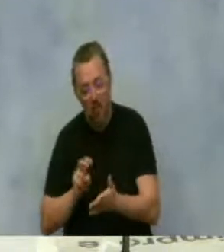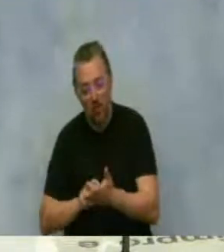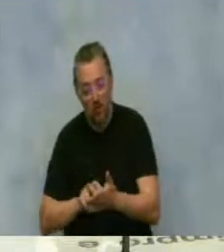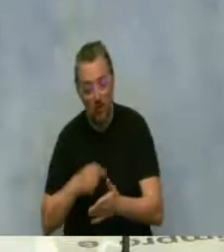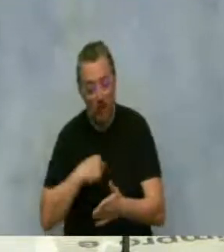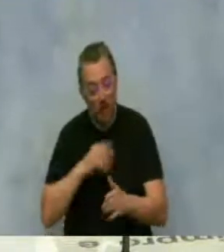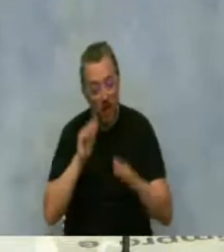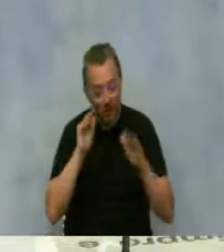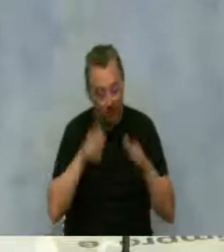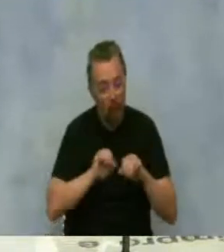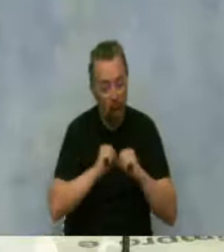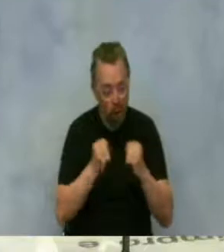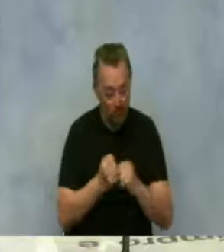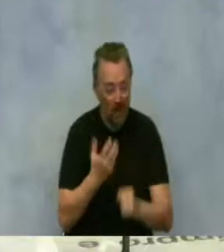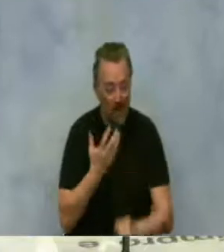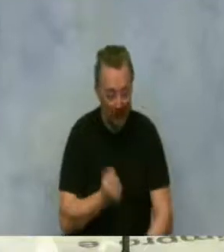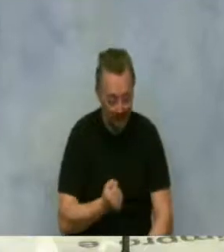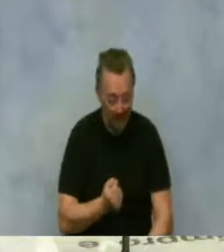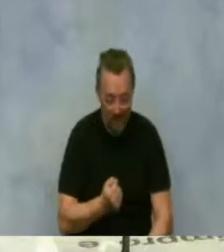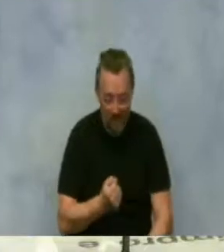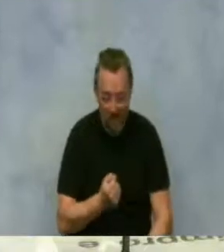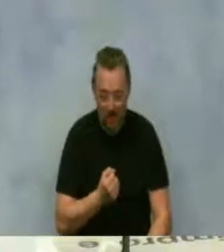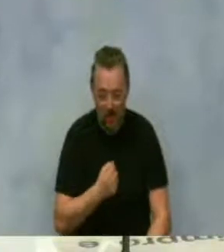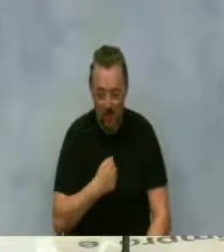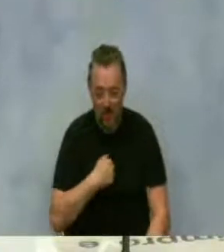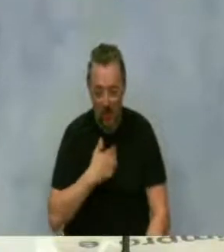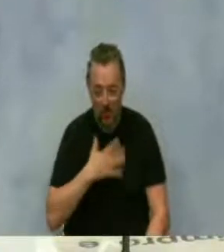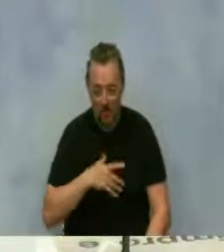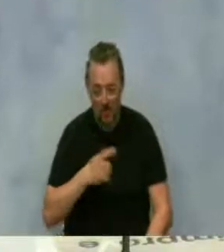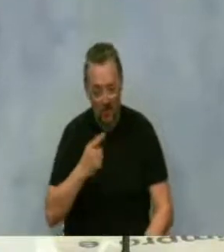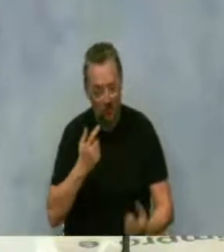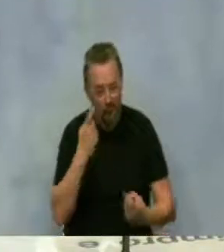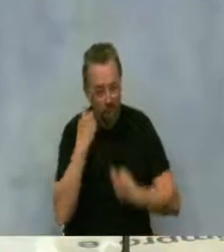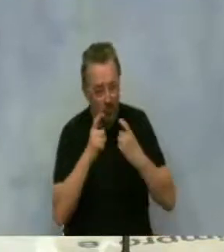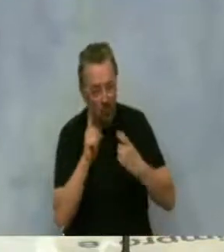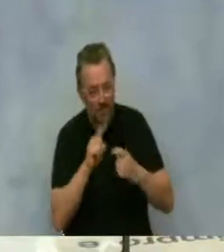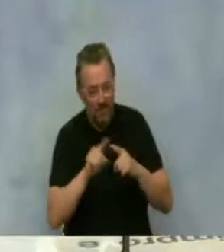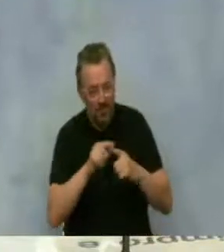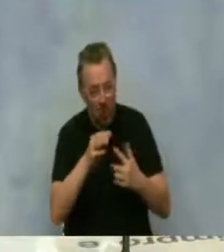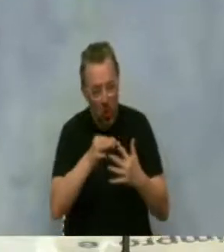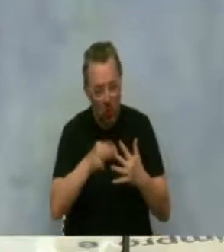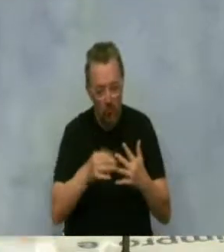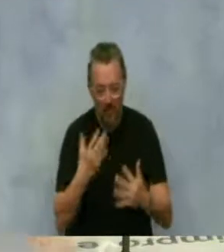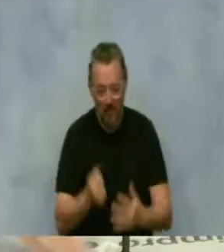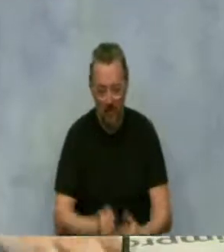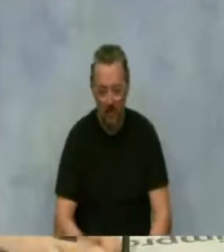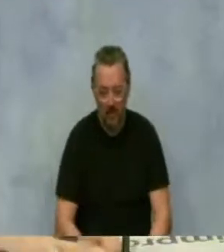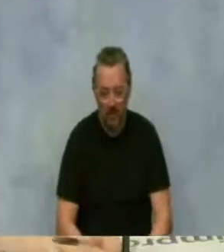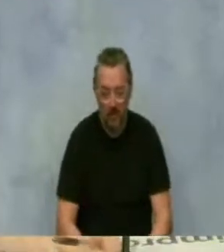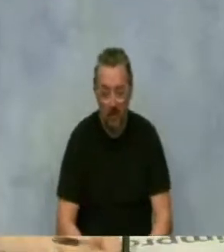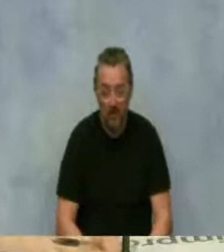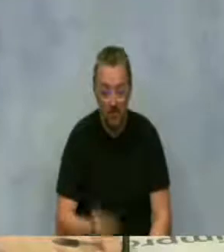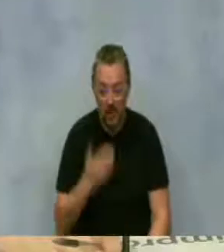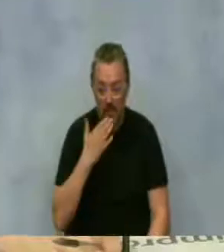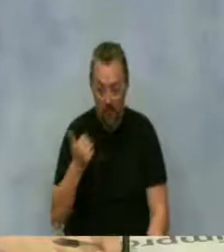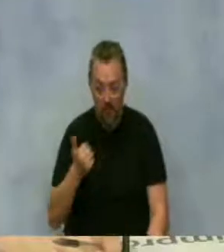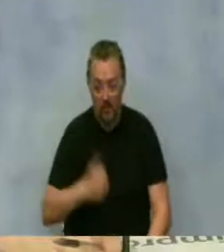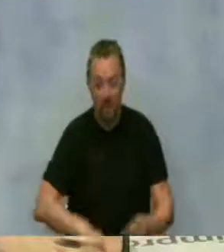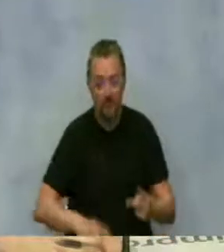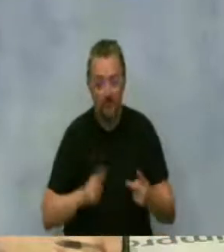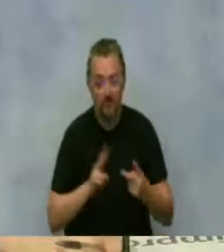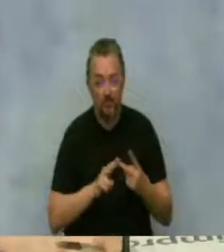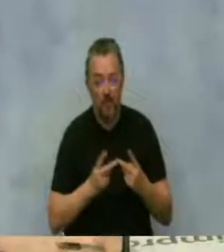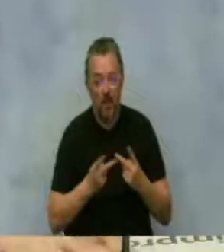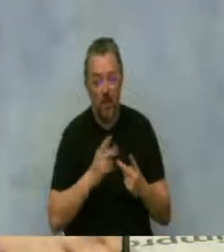focus group and we're talking to legal services and others about what options we can then use. Okay, thanks. And I also have